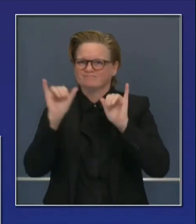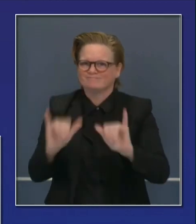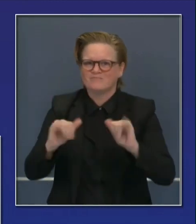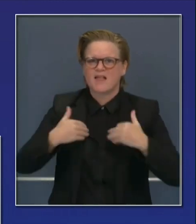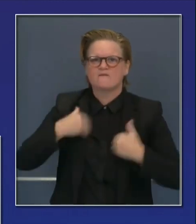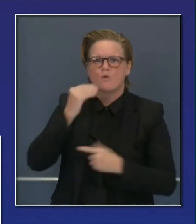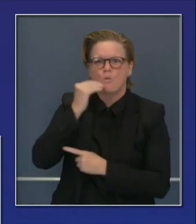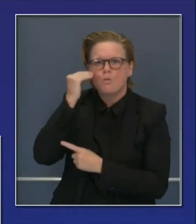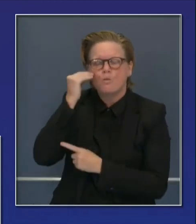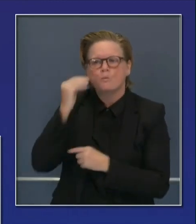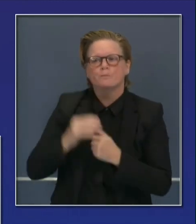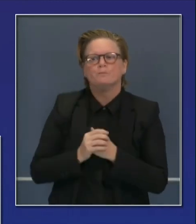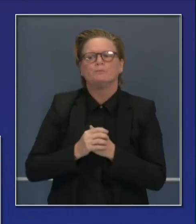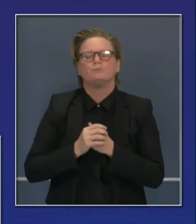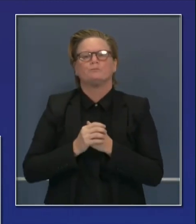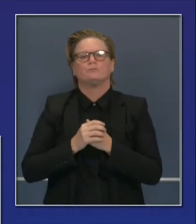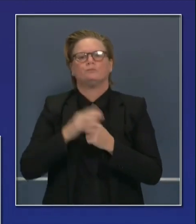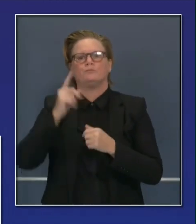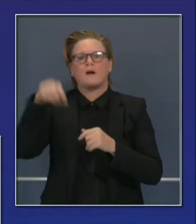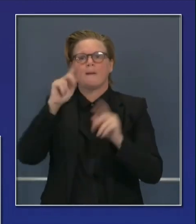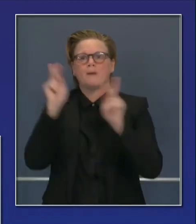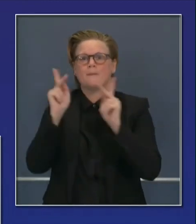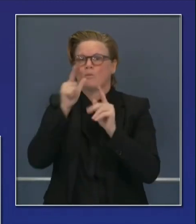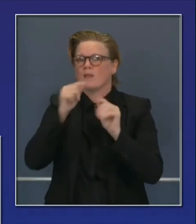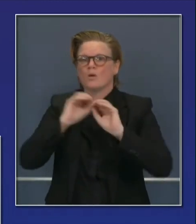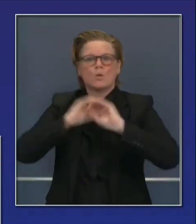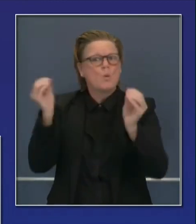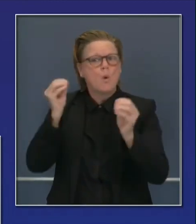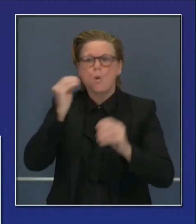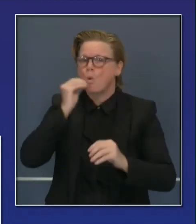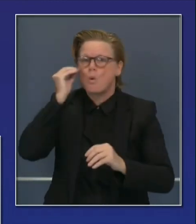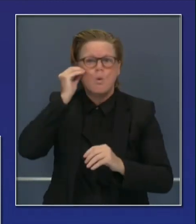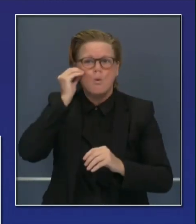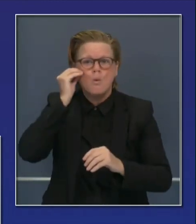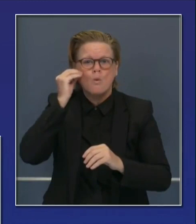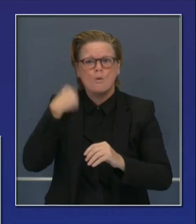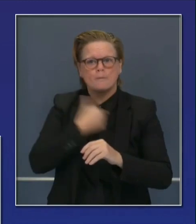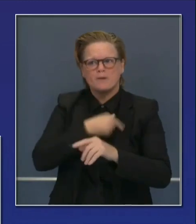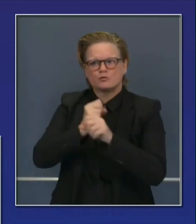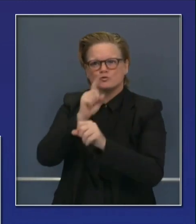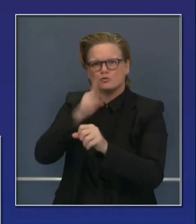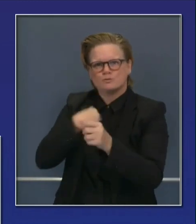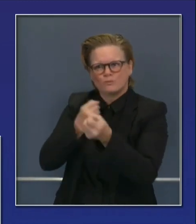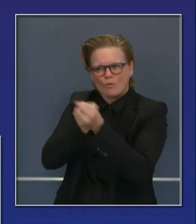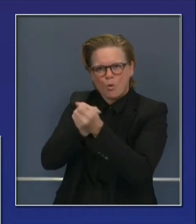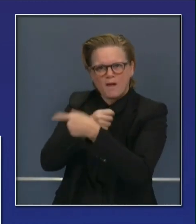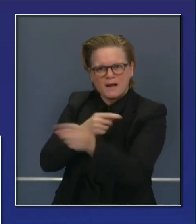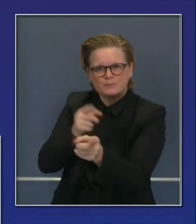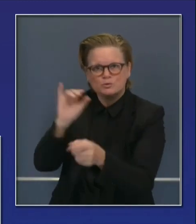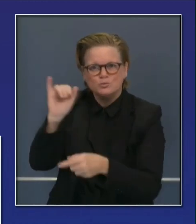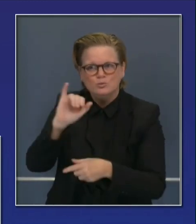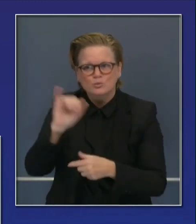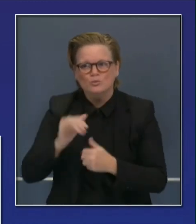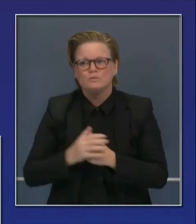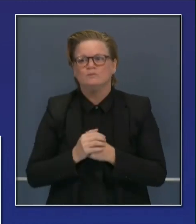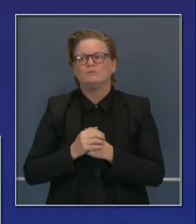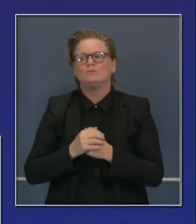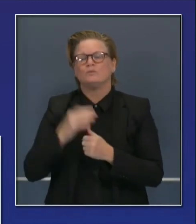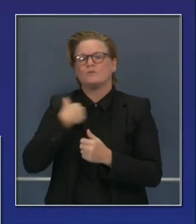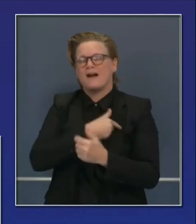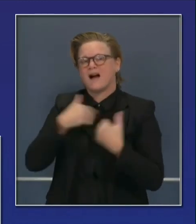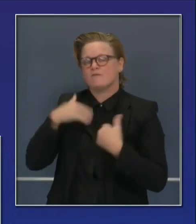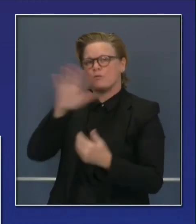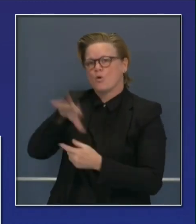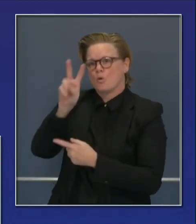in streets and sidewalks and underpasses, individuals that have been homeless, over 22,000. We've gotten off the streets through our Project